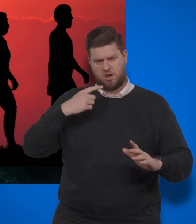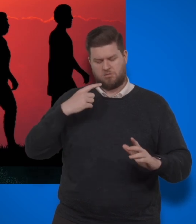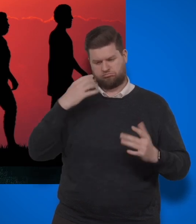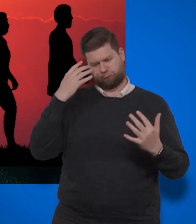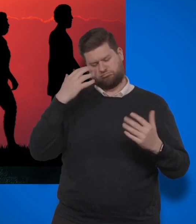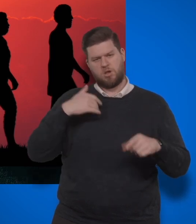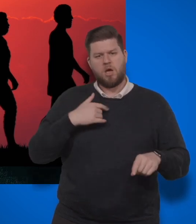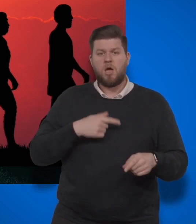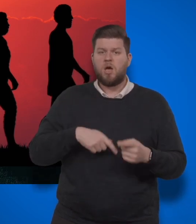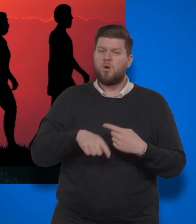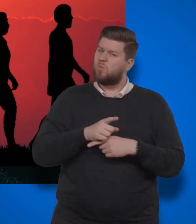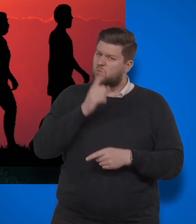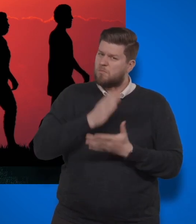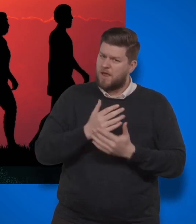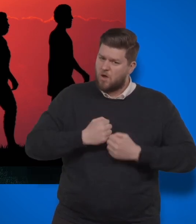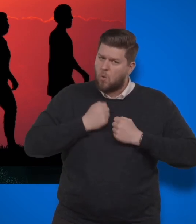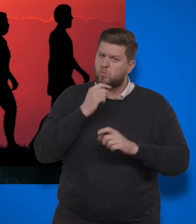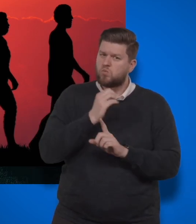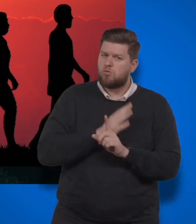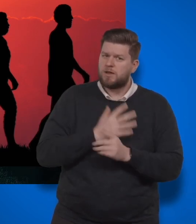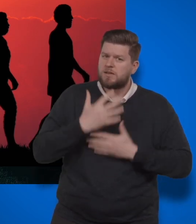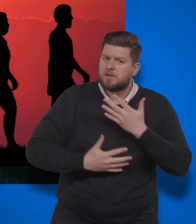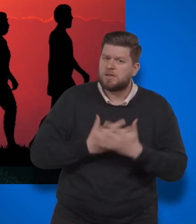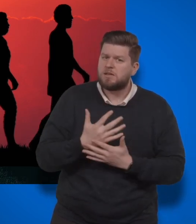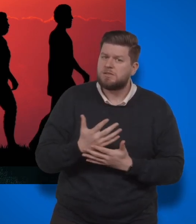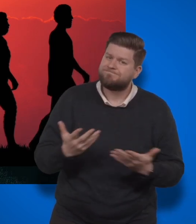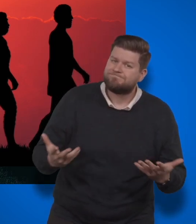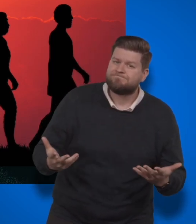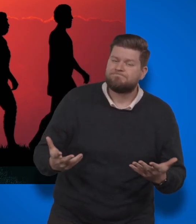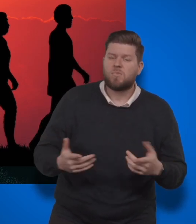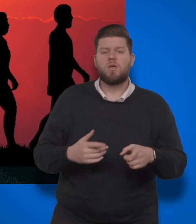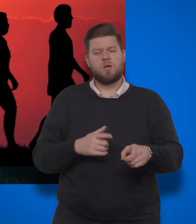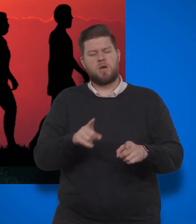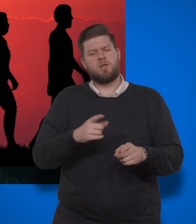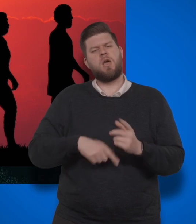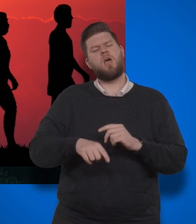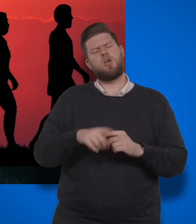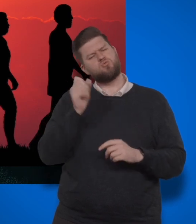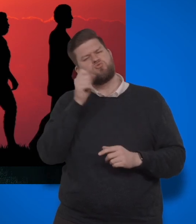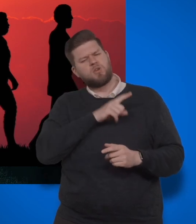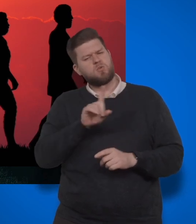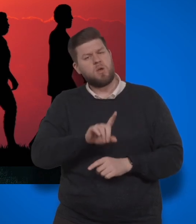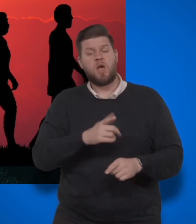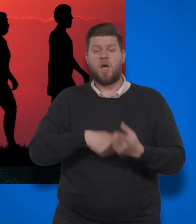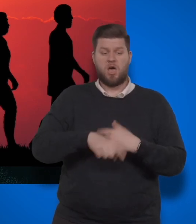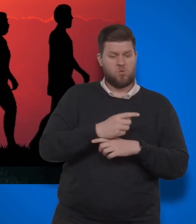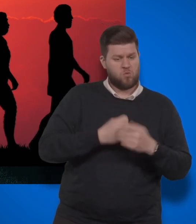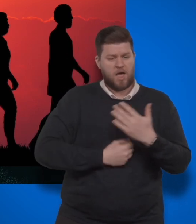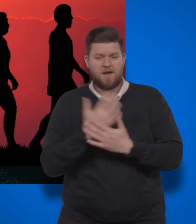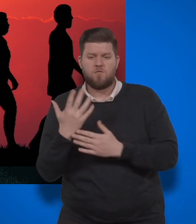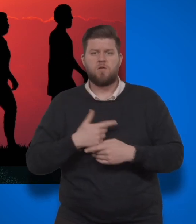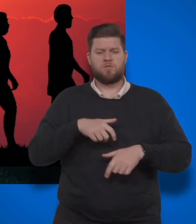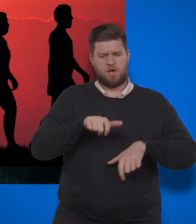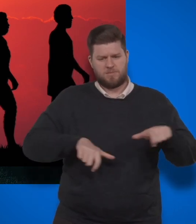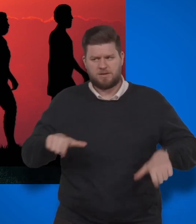ourselves. But here's a strange thing. If we are merely evolved beings adapted to our environment, passing on our genes to the